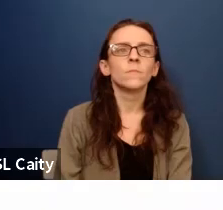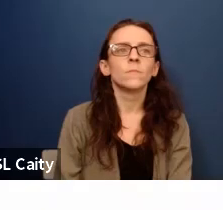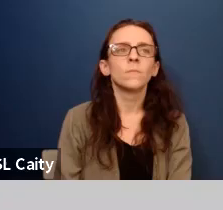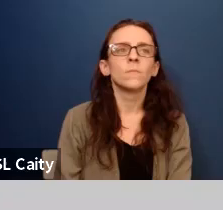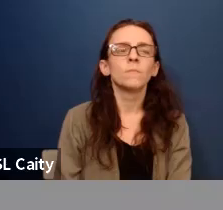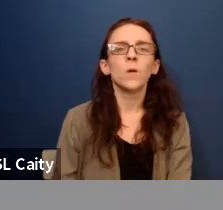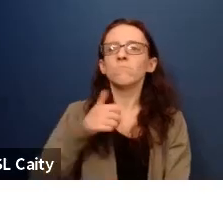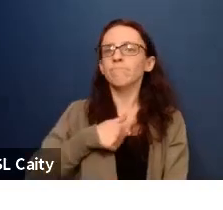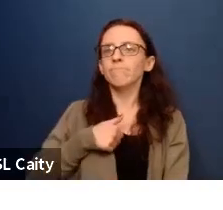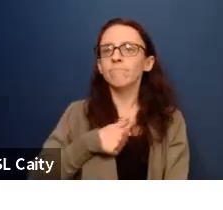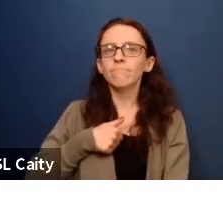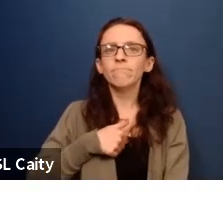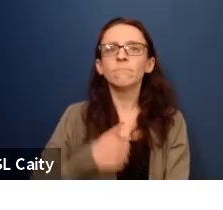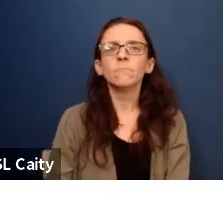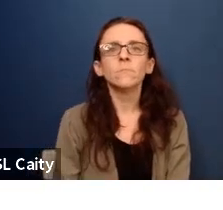Oops, sorry.